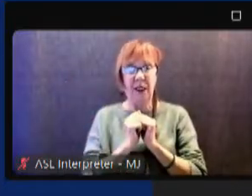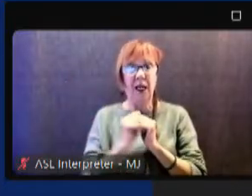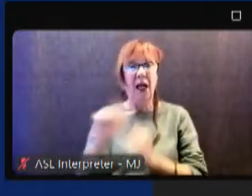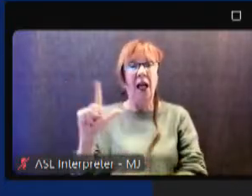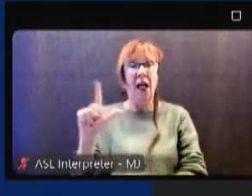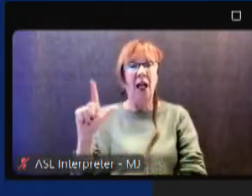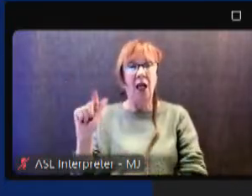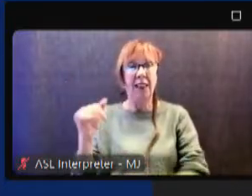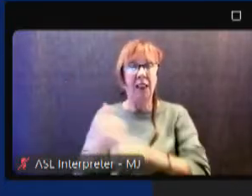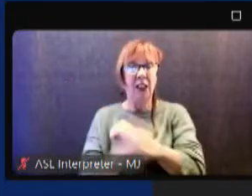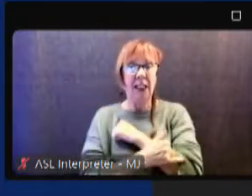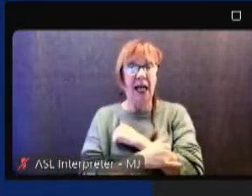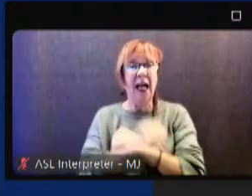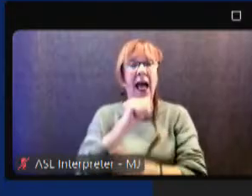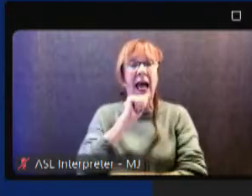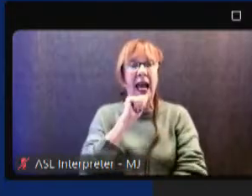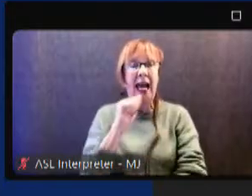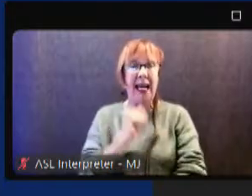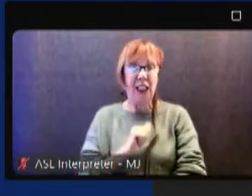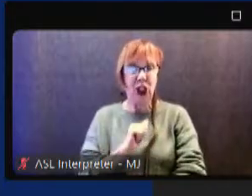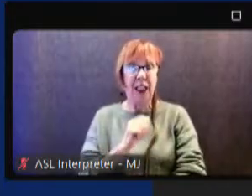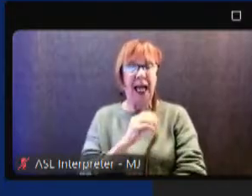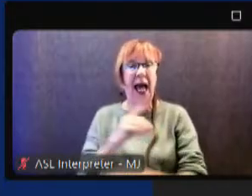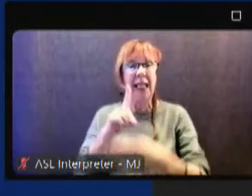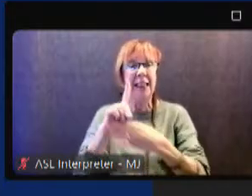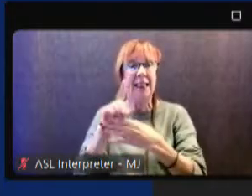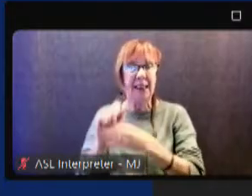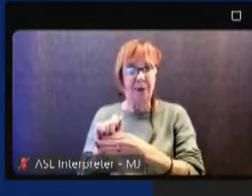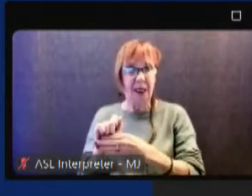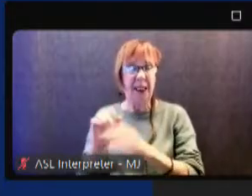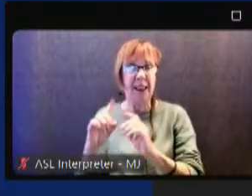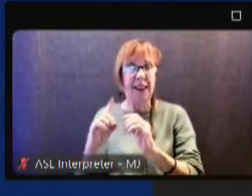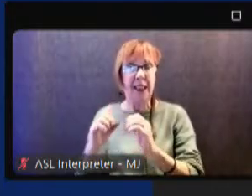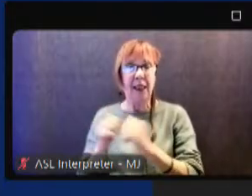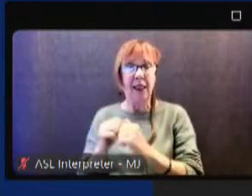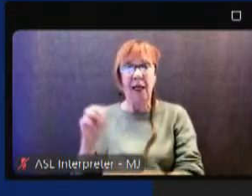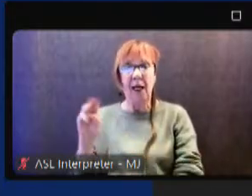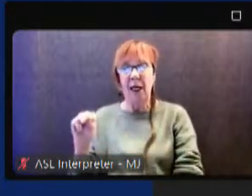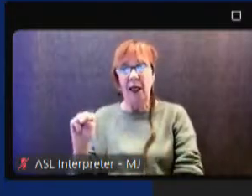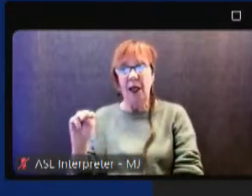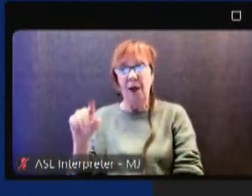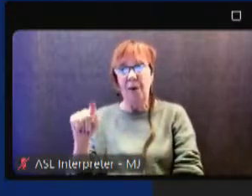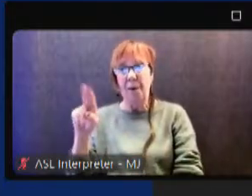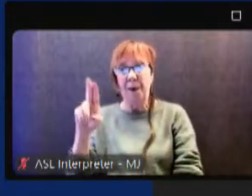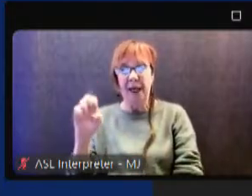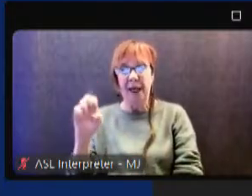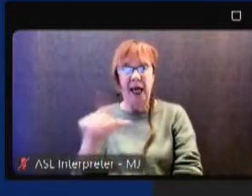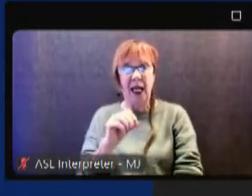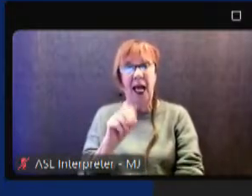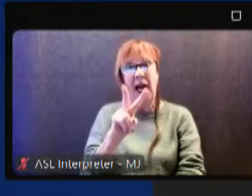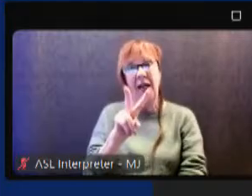Angeles County Aging and Disabilities Department. Miguel and Victoria, the floor is yours.